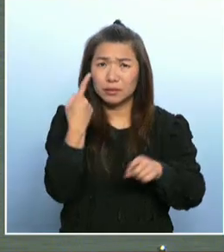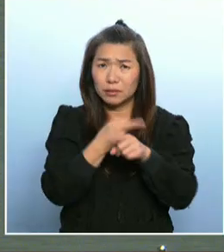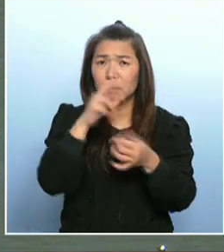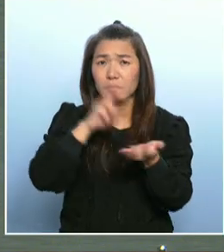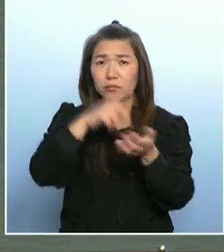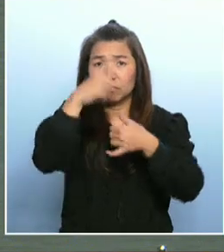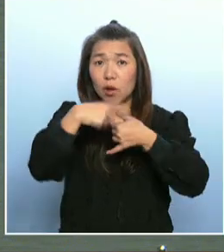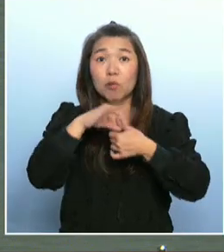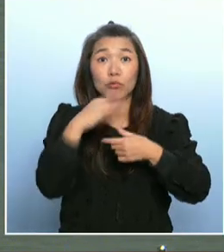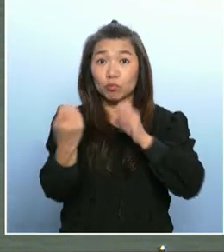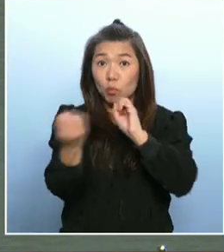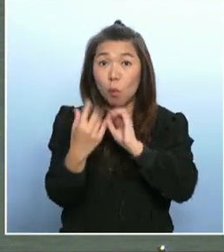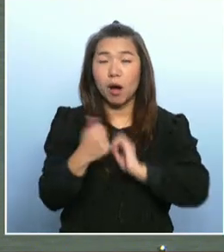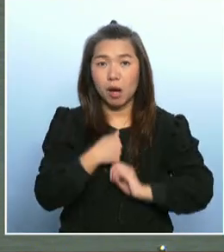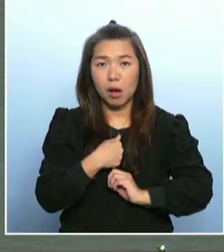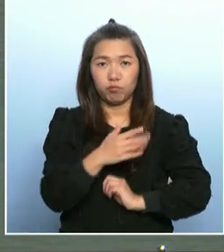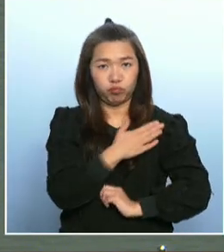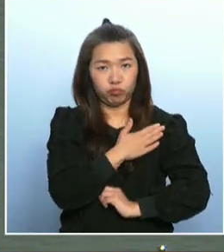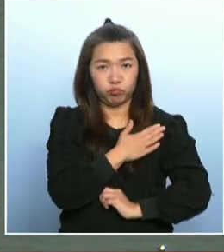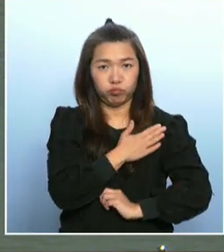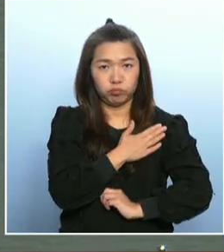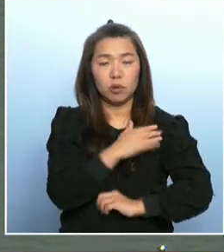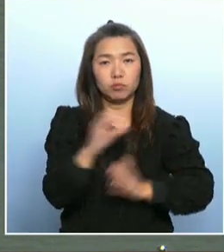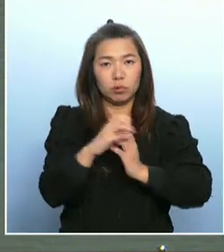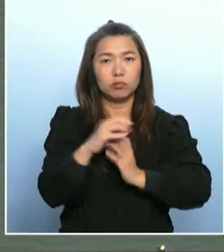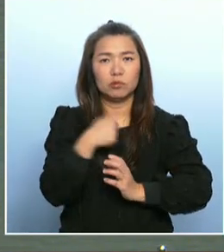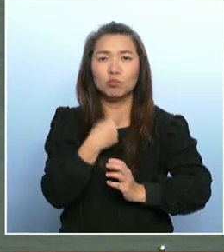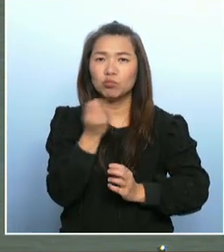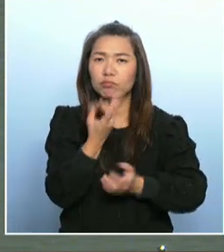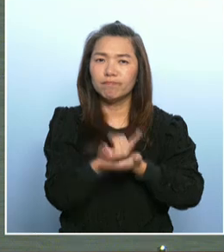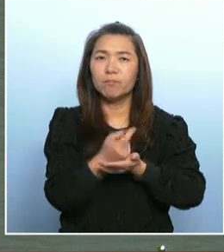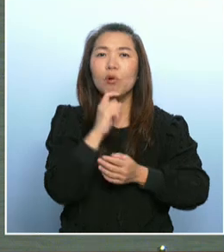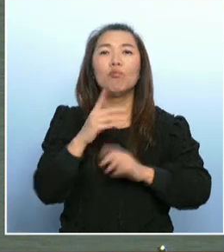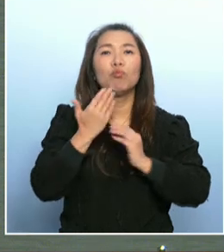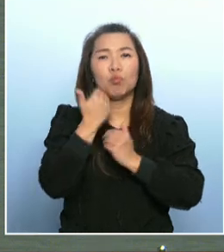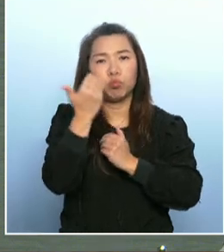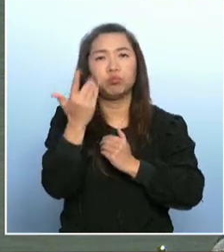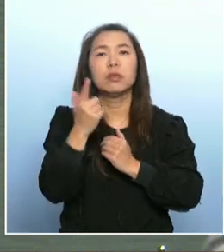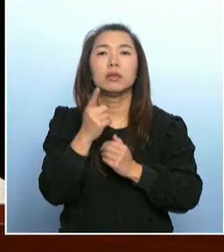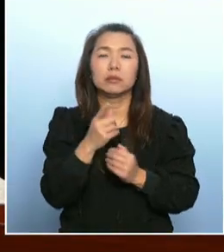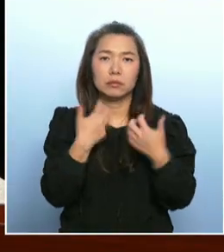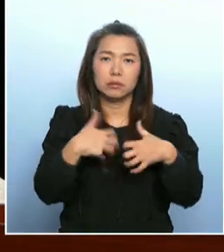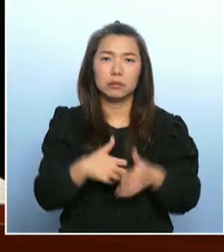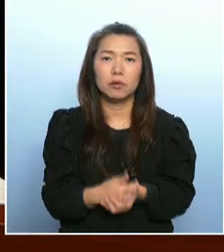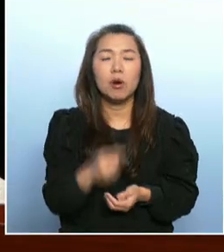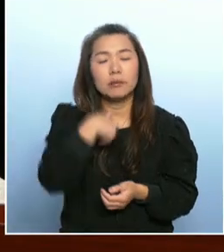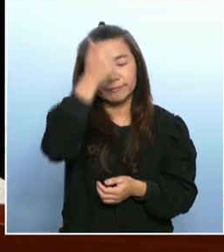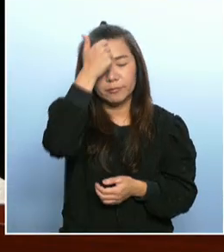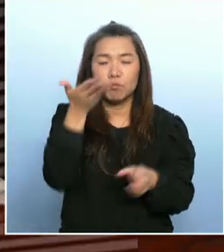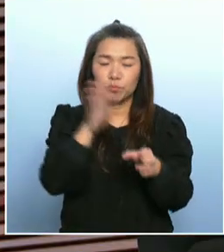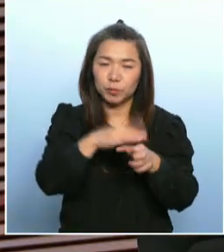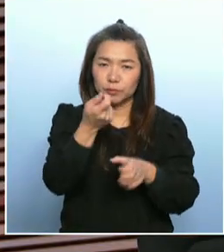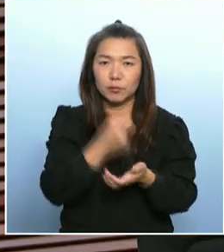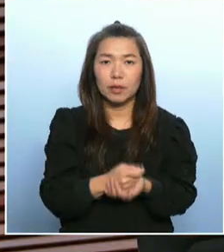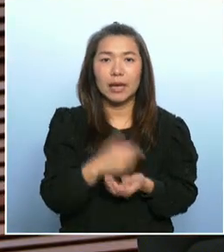like to supplement. If you want me to touch on the specific cases, then I think you should look at your reporting system